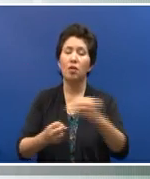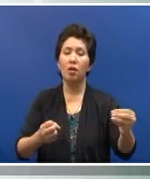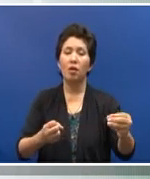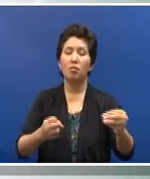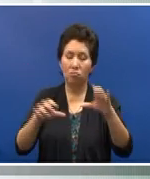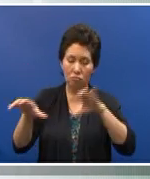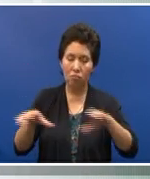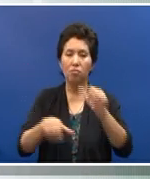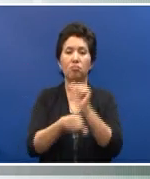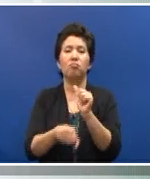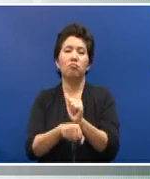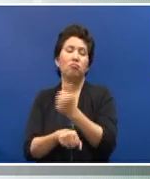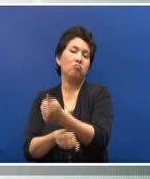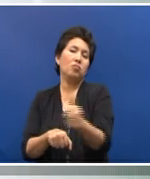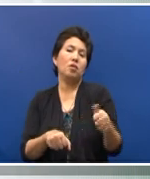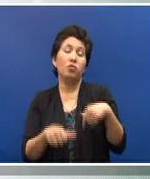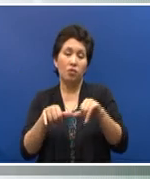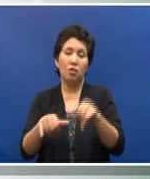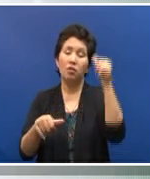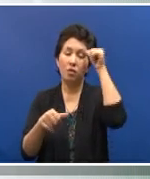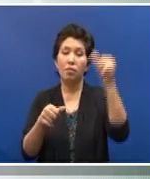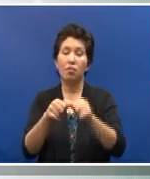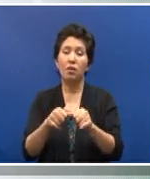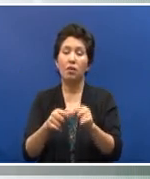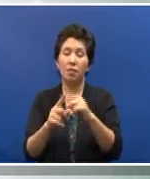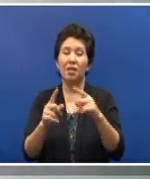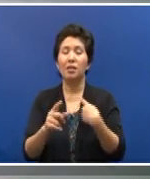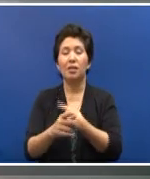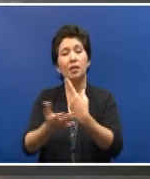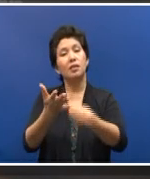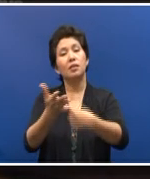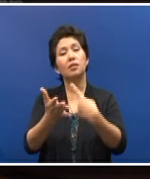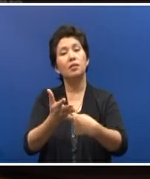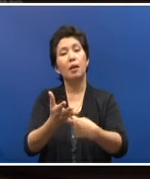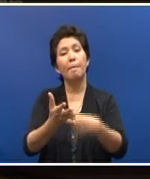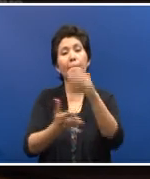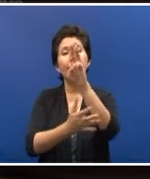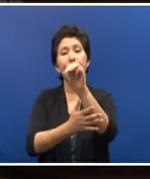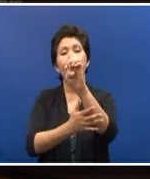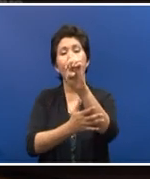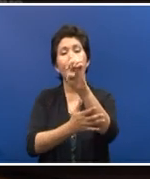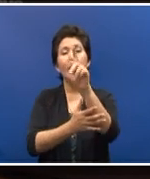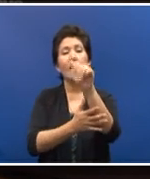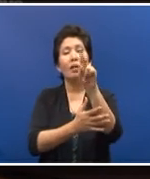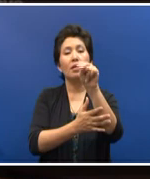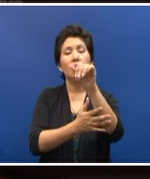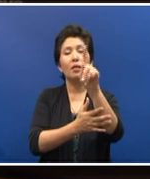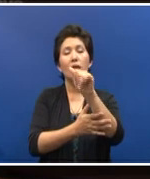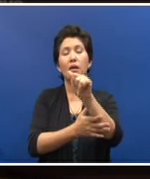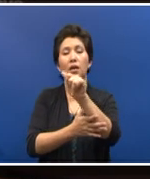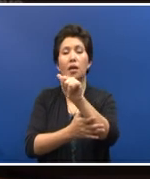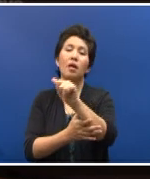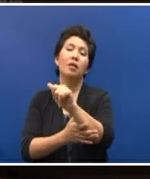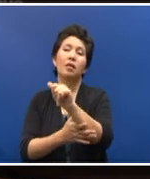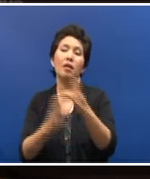performs his assigned role. I hope you still remember when we discussed about the mechanical solidarity and also organic